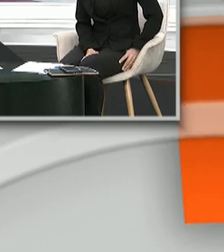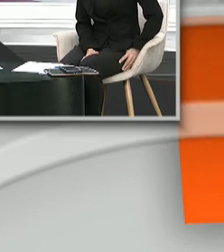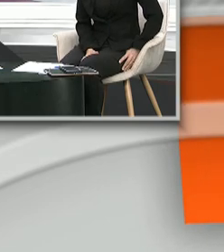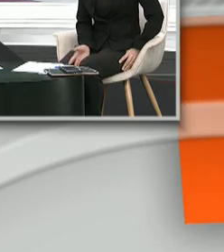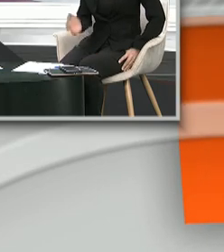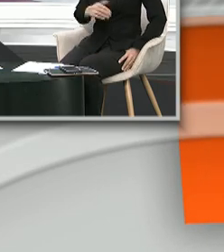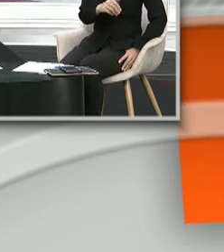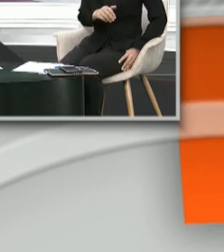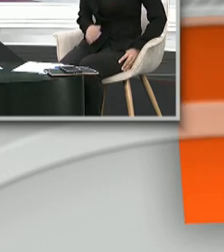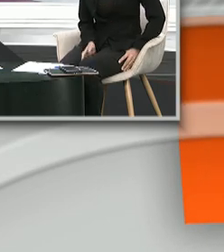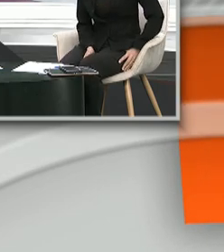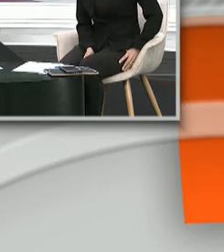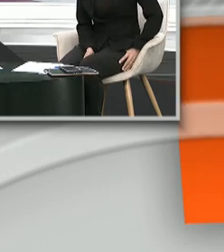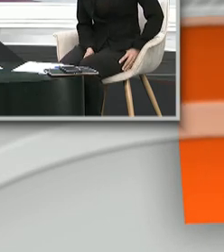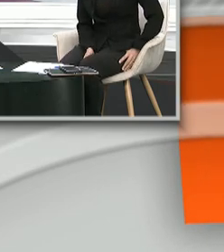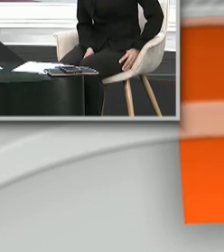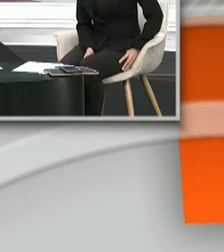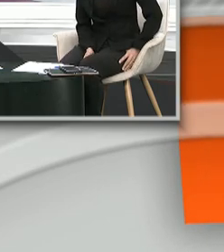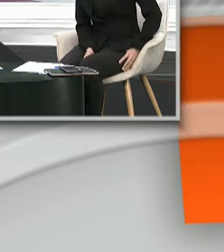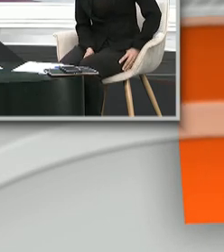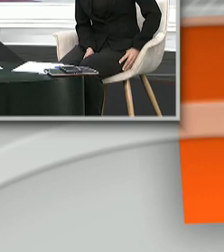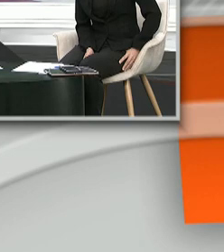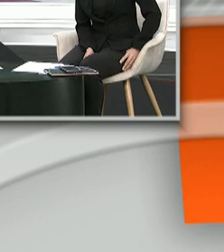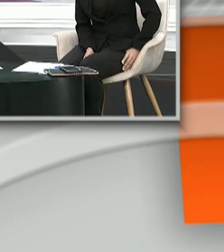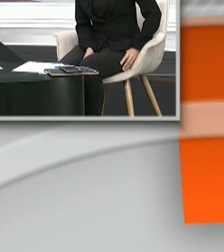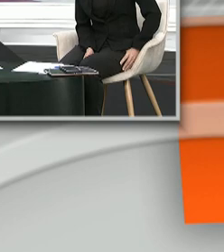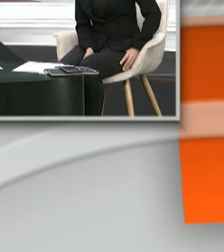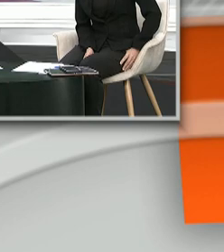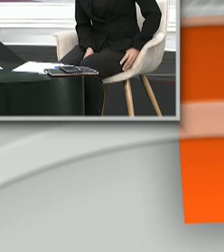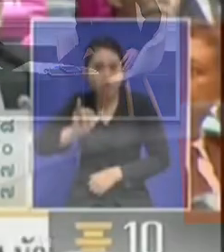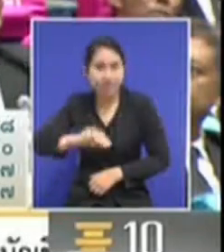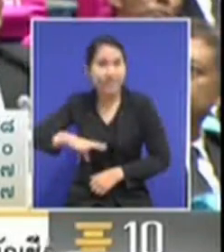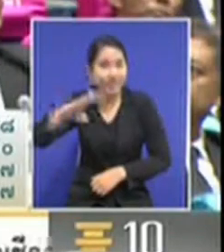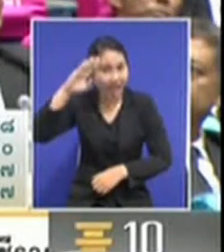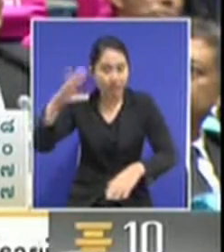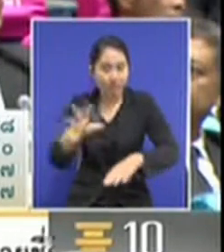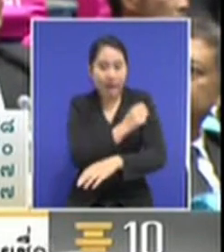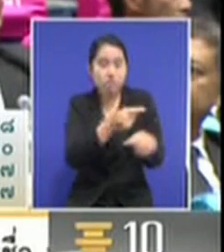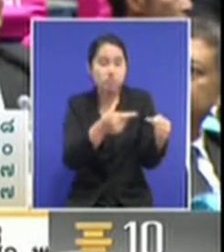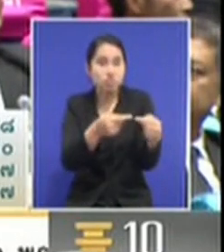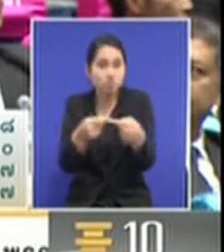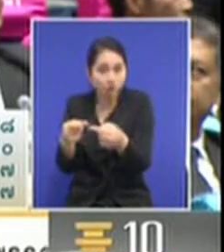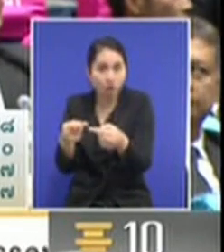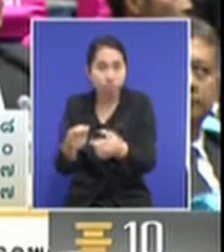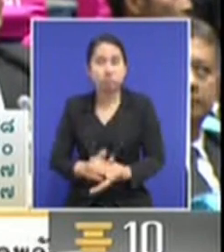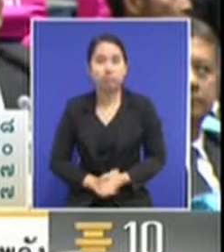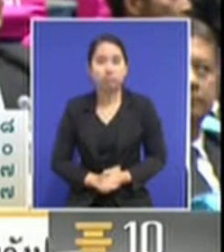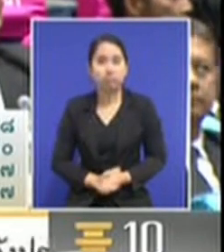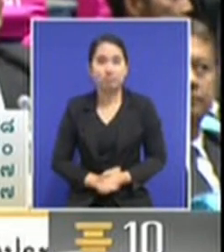that night and then again this morning. So now let's go back again to the House debate.